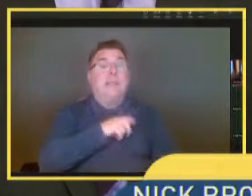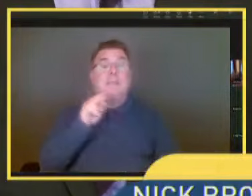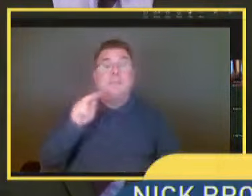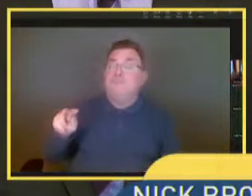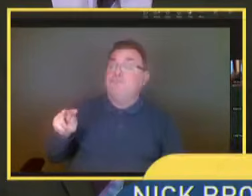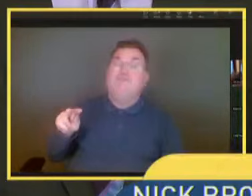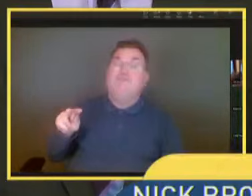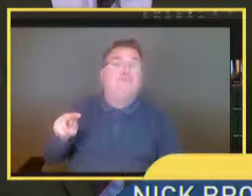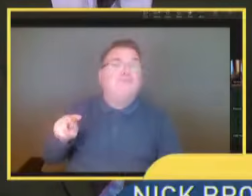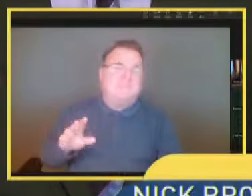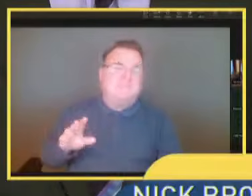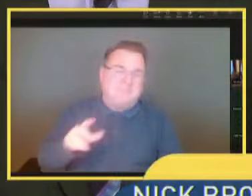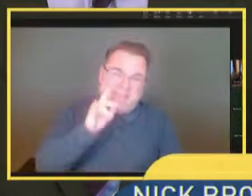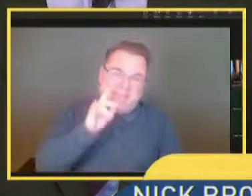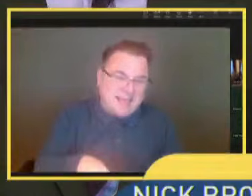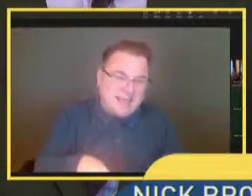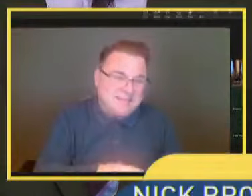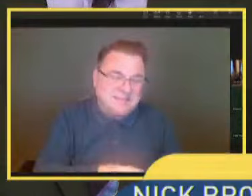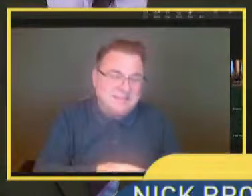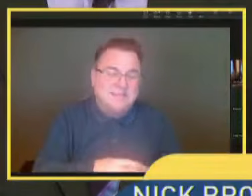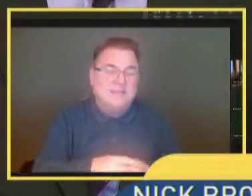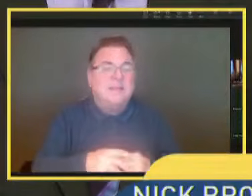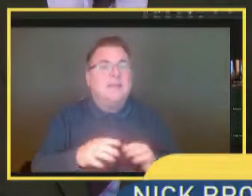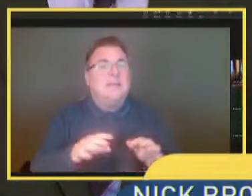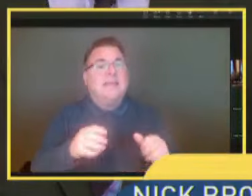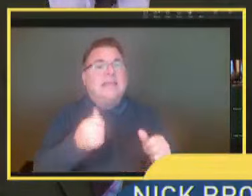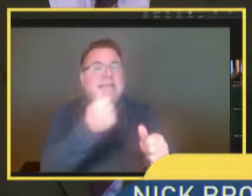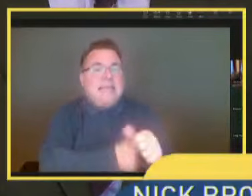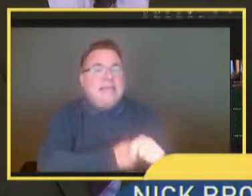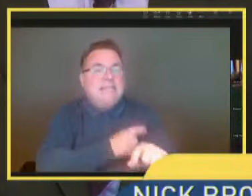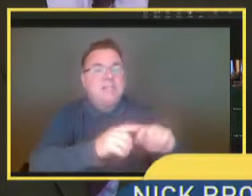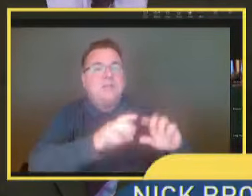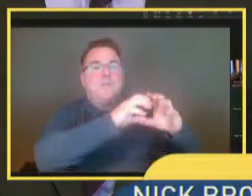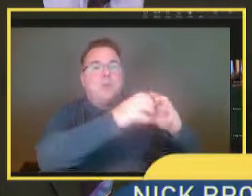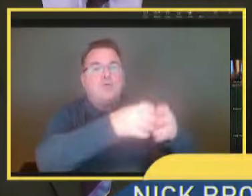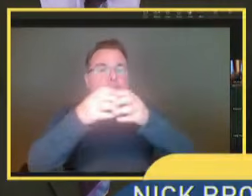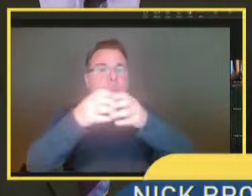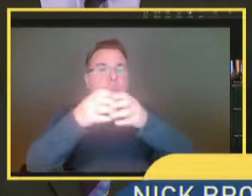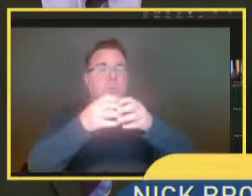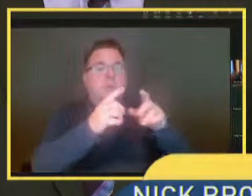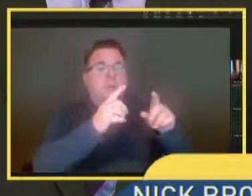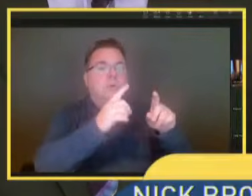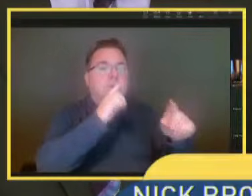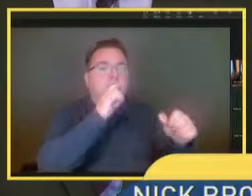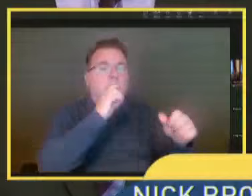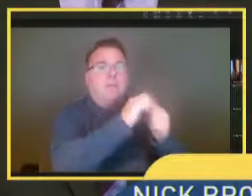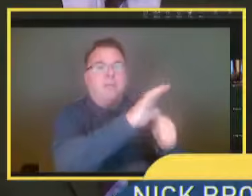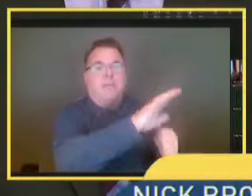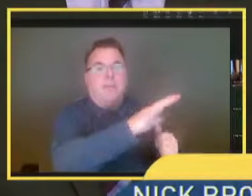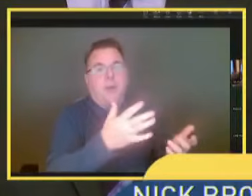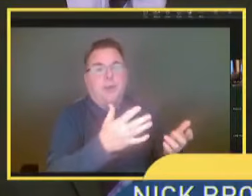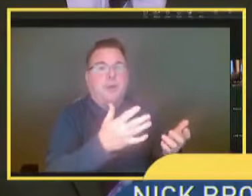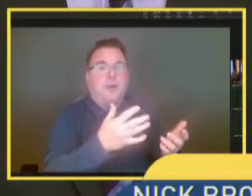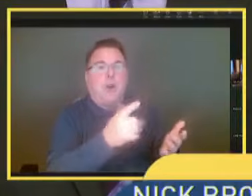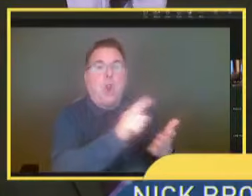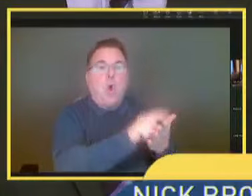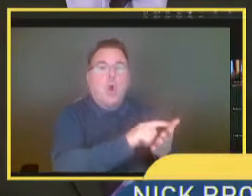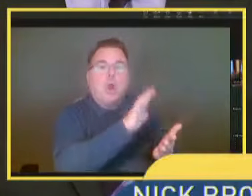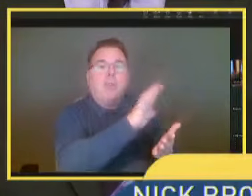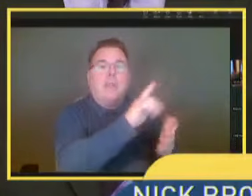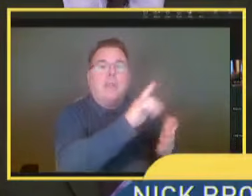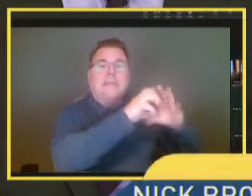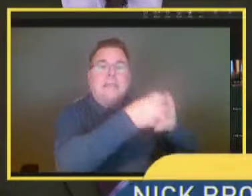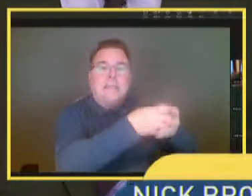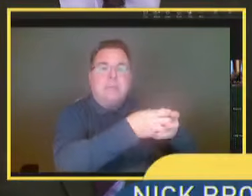It is important that each of those jurisdictions talk to their lawyers and legal teams